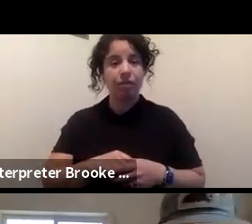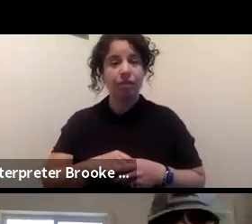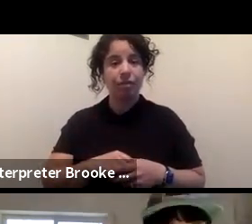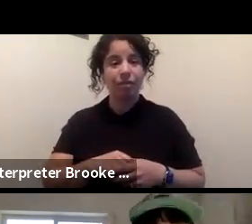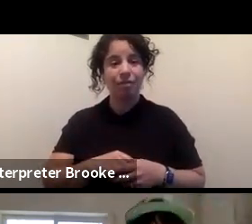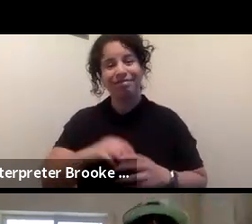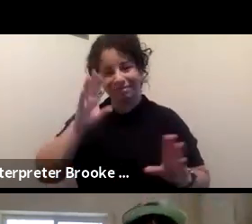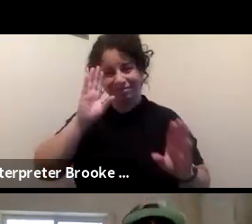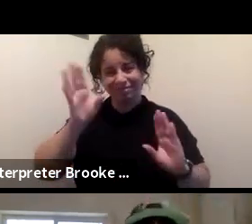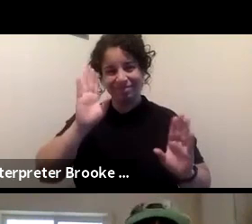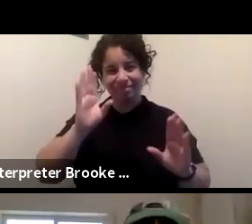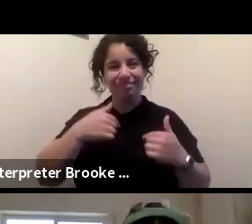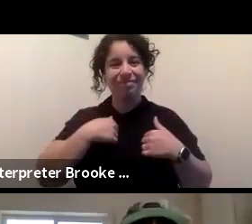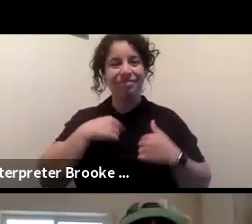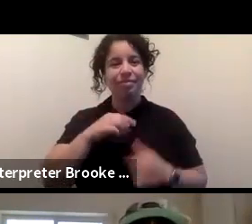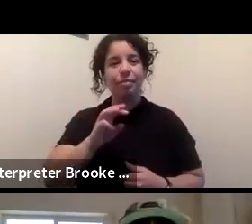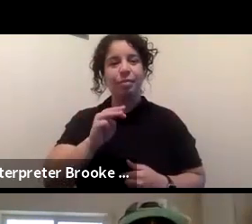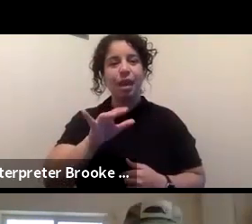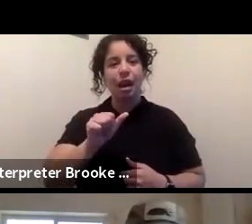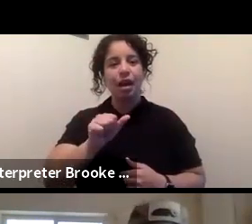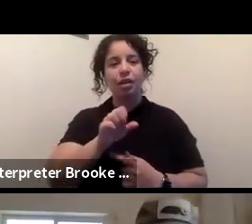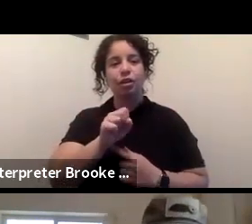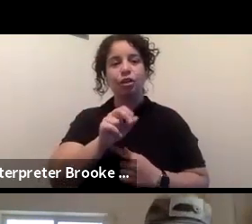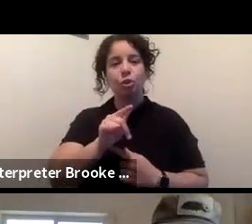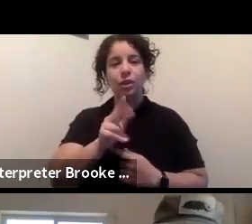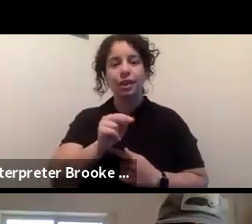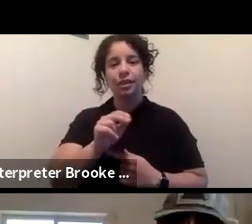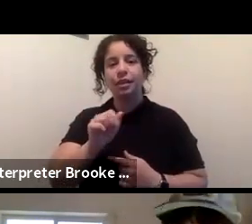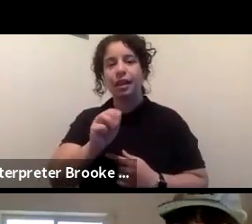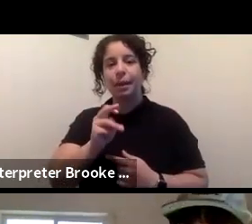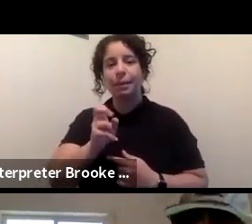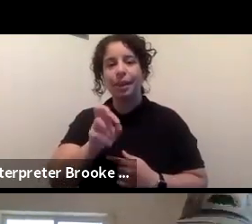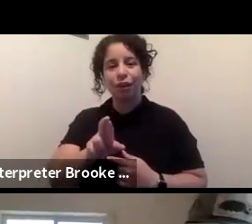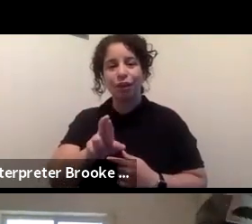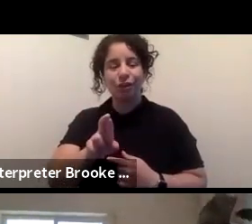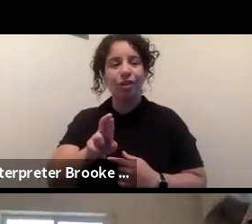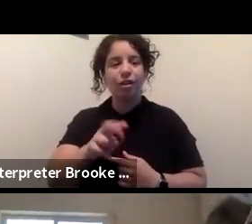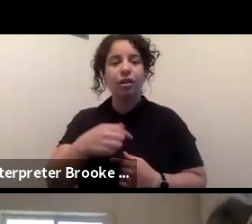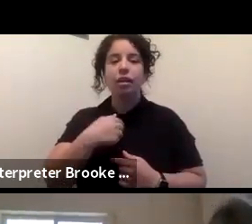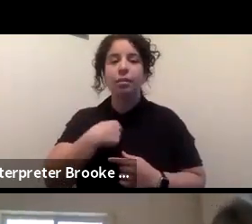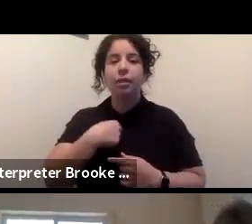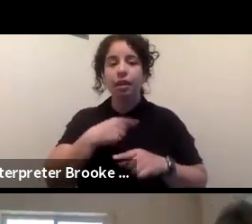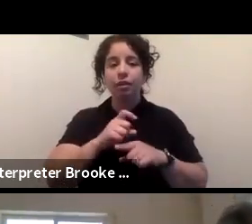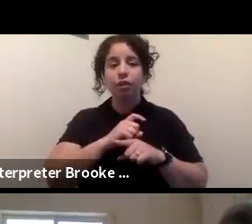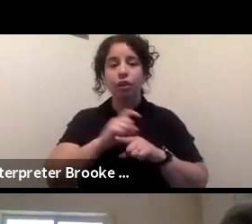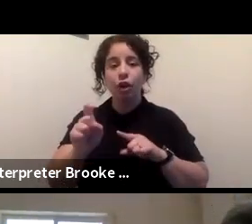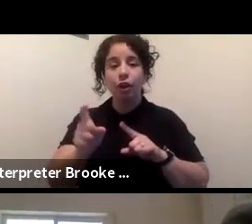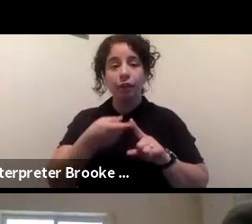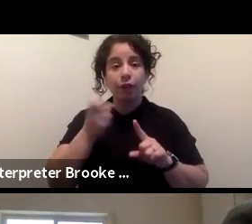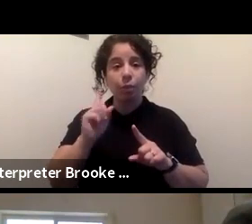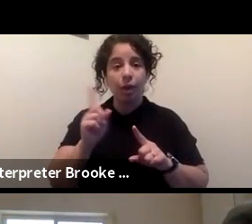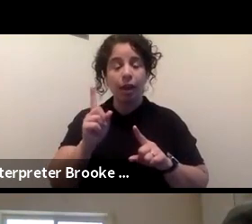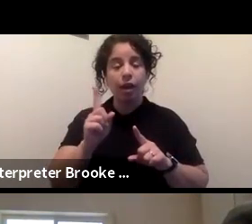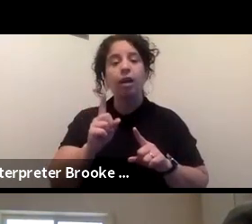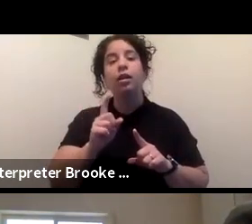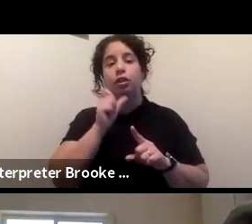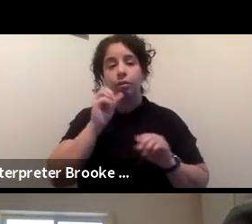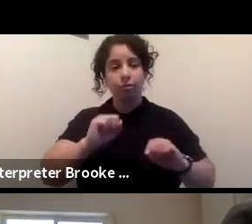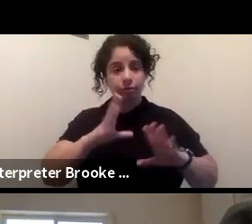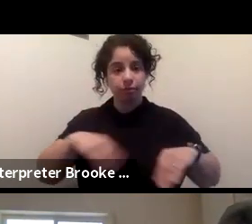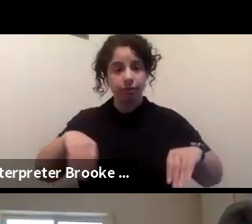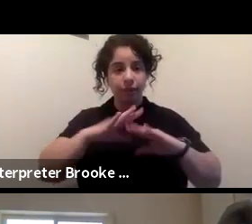Hi, my name is Mia Susan Amir, and I am calling in from the unceded and